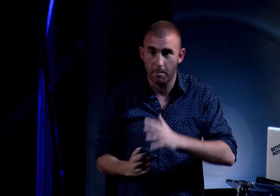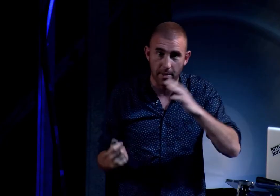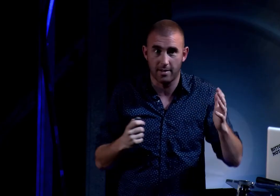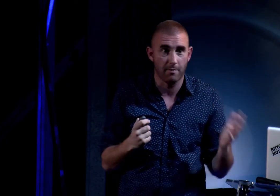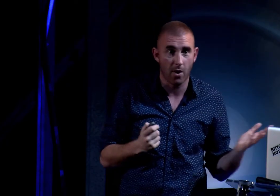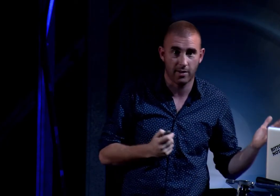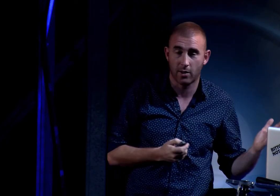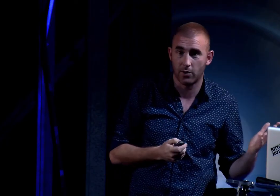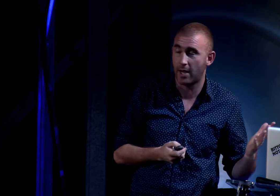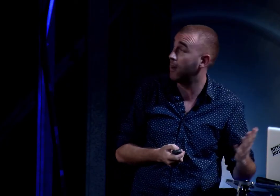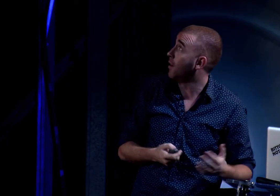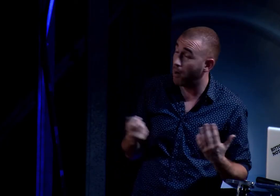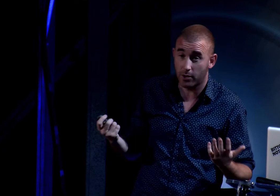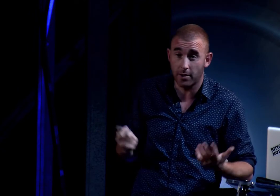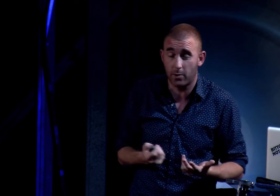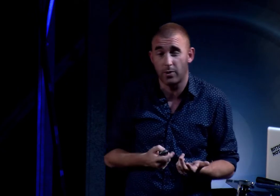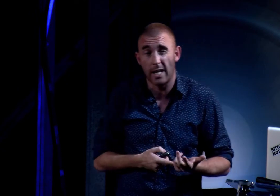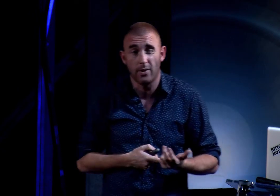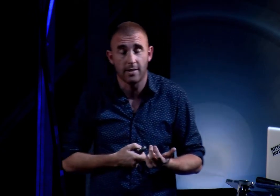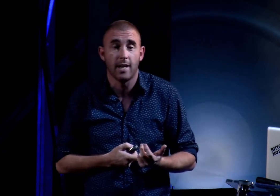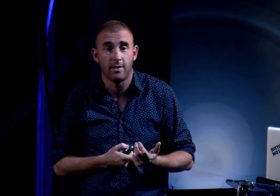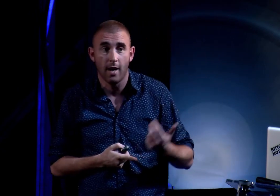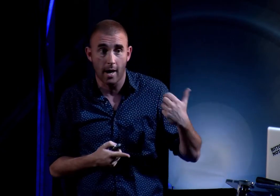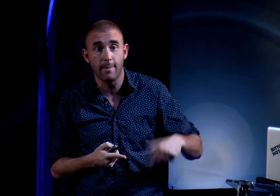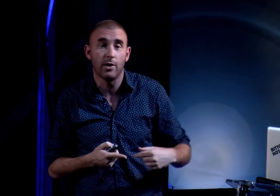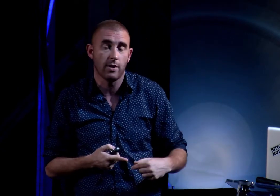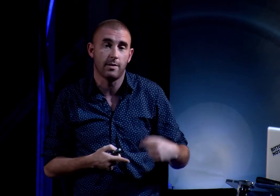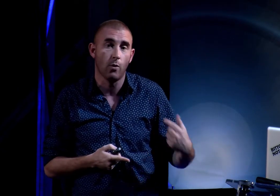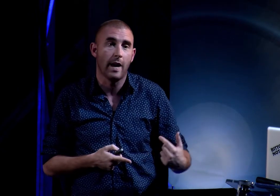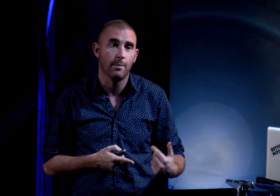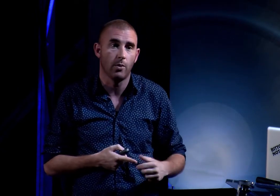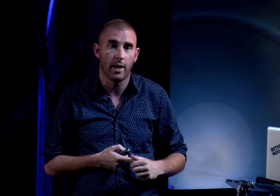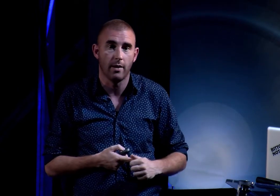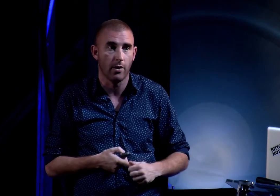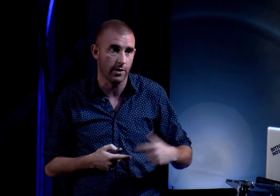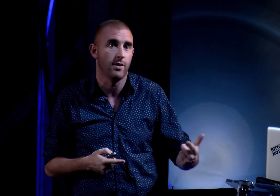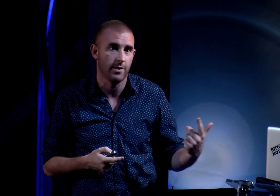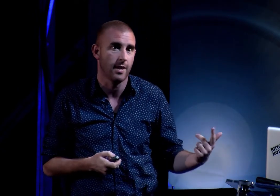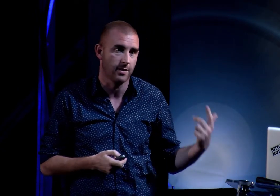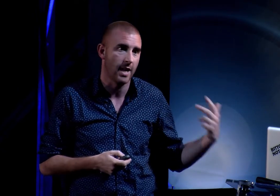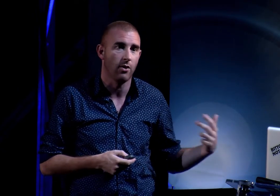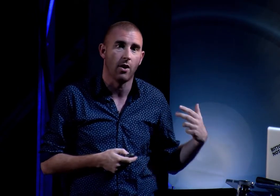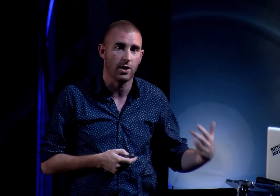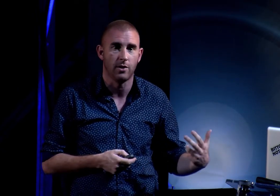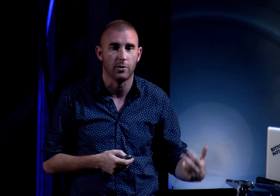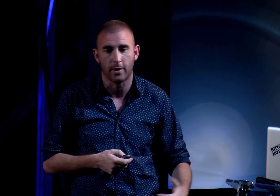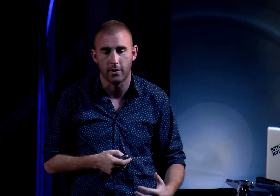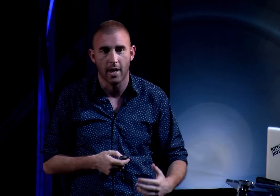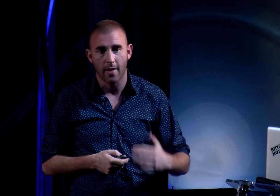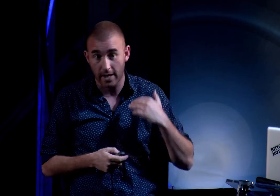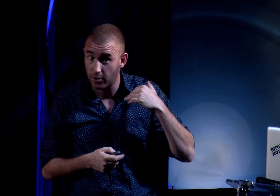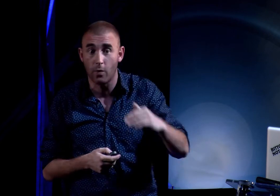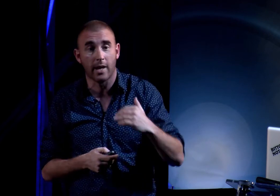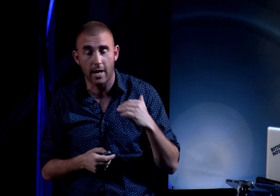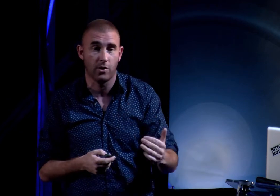in the business of marketing content. Most artists will tell you these days an email address is more valuable than a 99-cent sale on iTunes